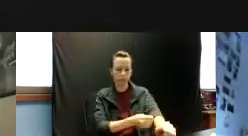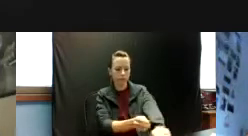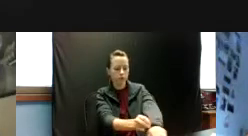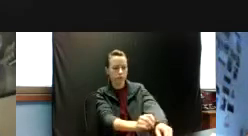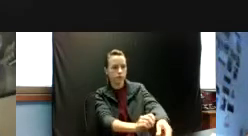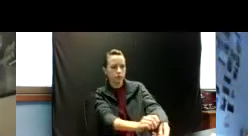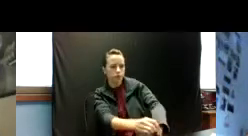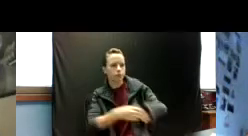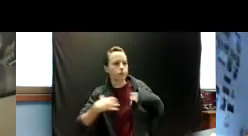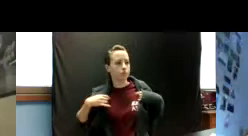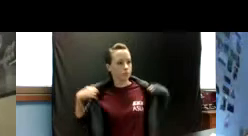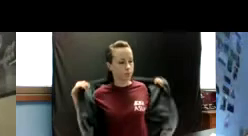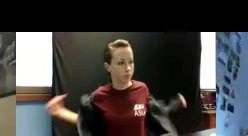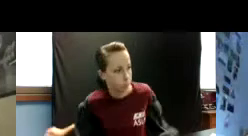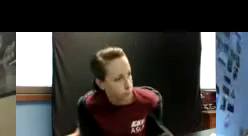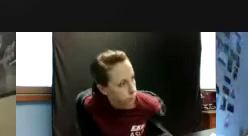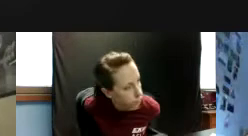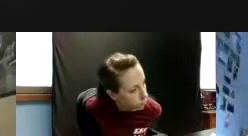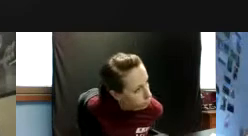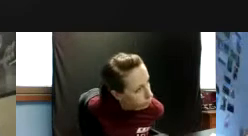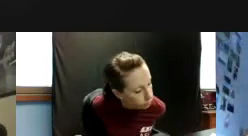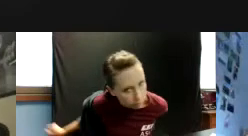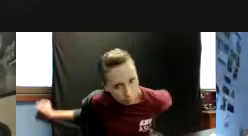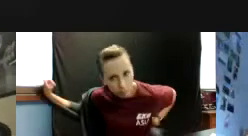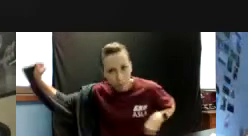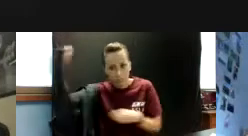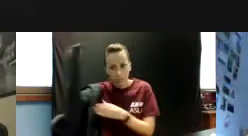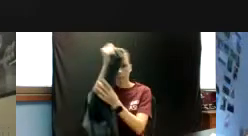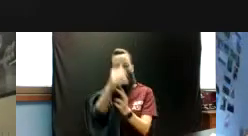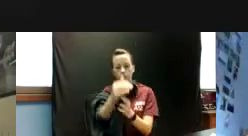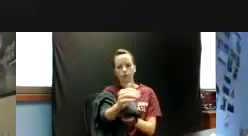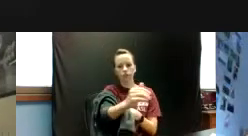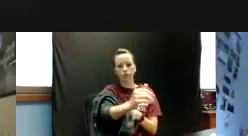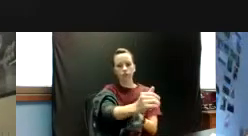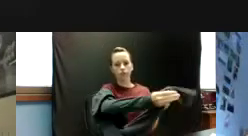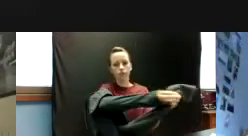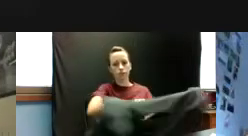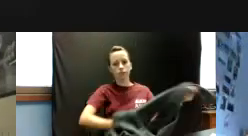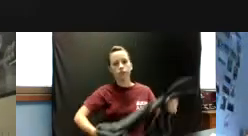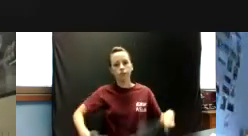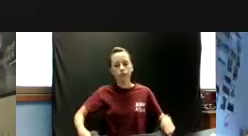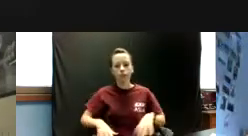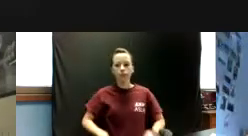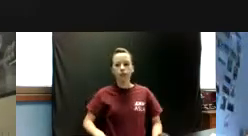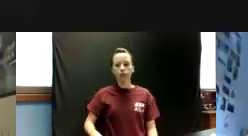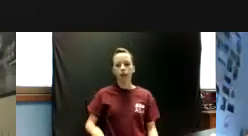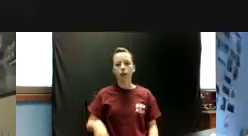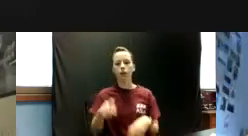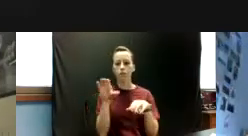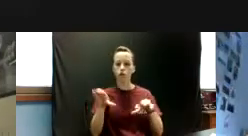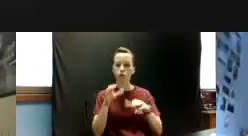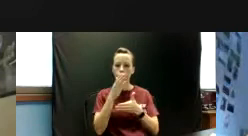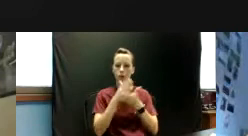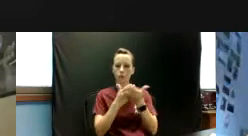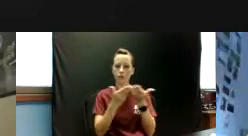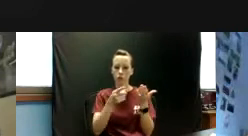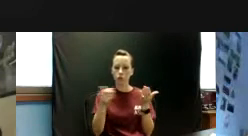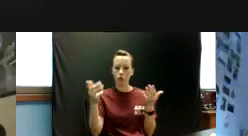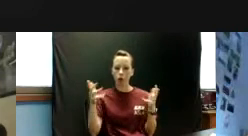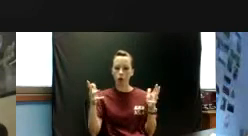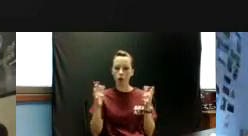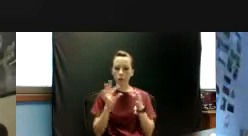Slides want to go slow today. So we've got to do some of the things that you guys already mentioned, right? We've got to listen